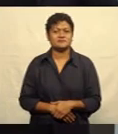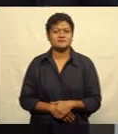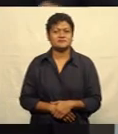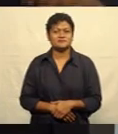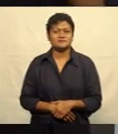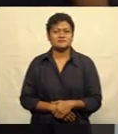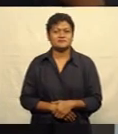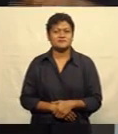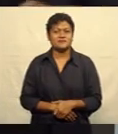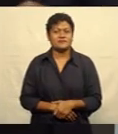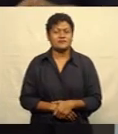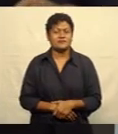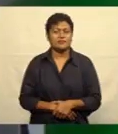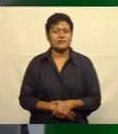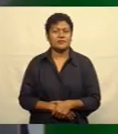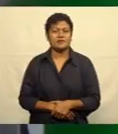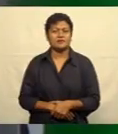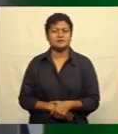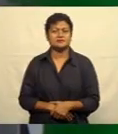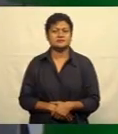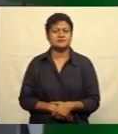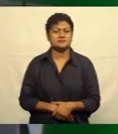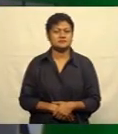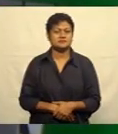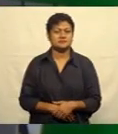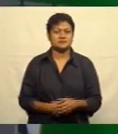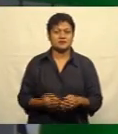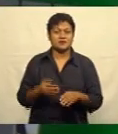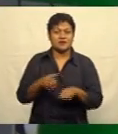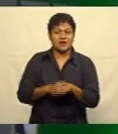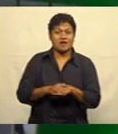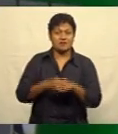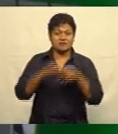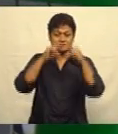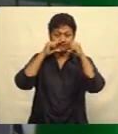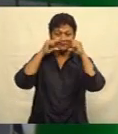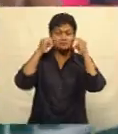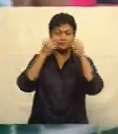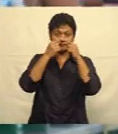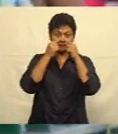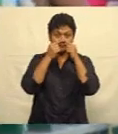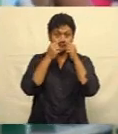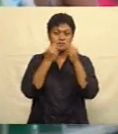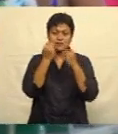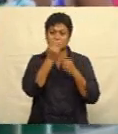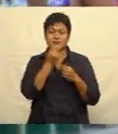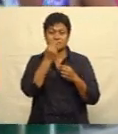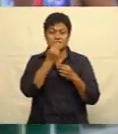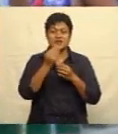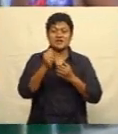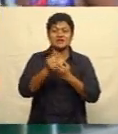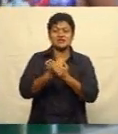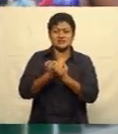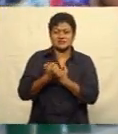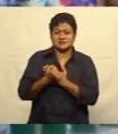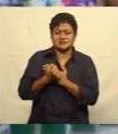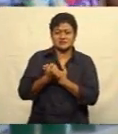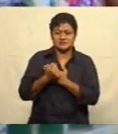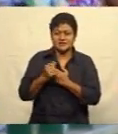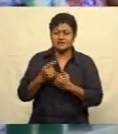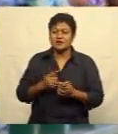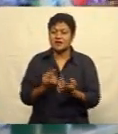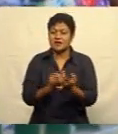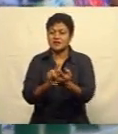The mask has to cover your nose and your mouth to keep you and those around you safe. It would take one maskless